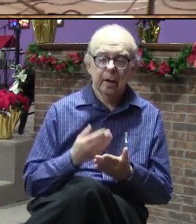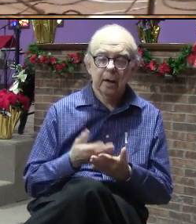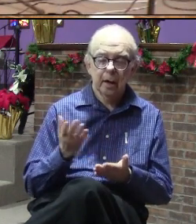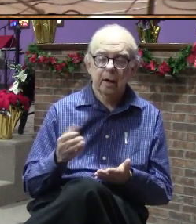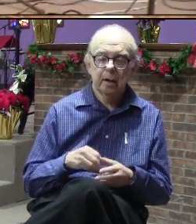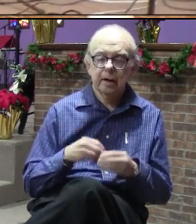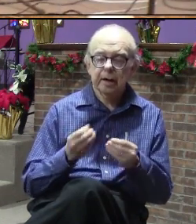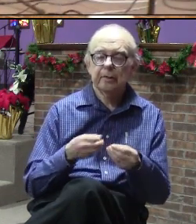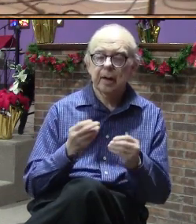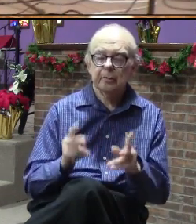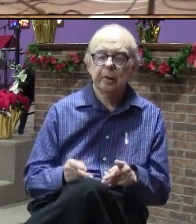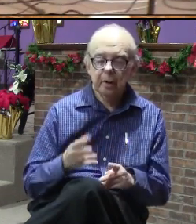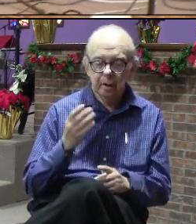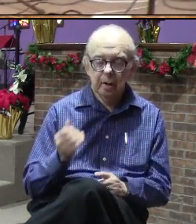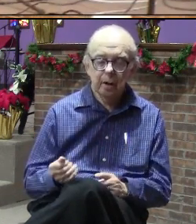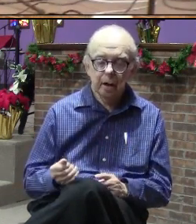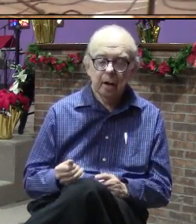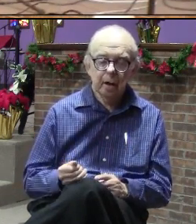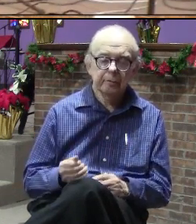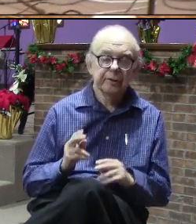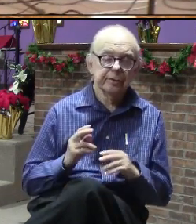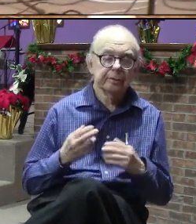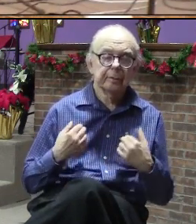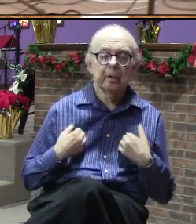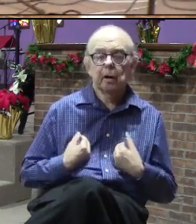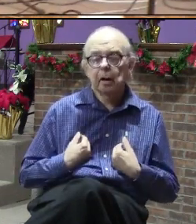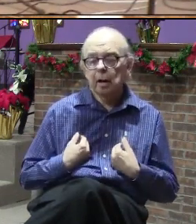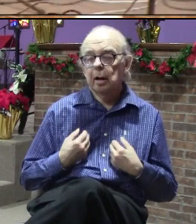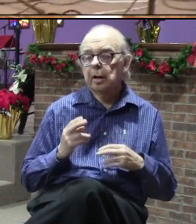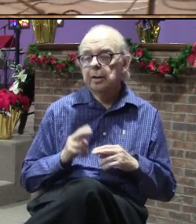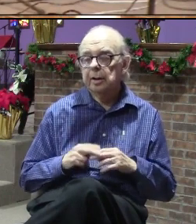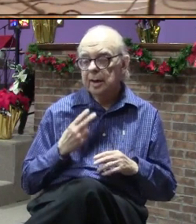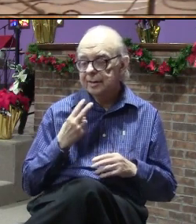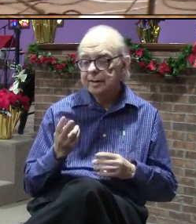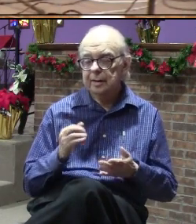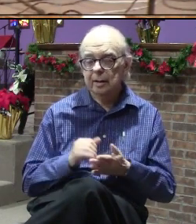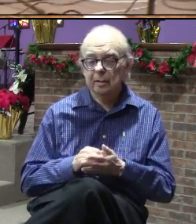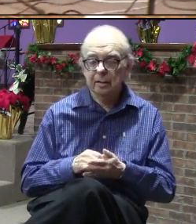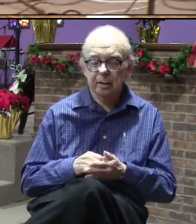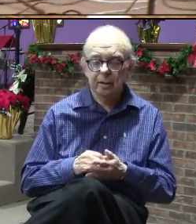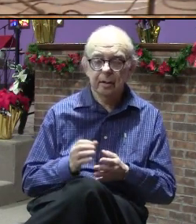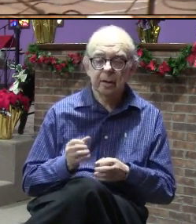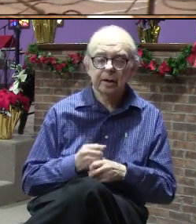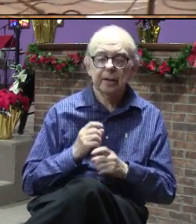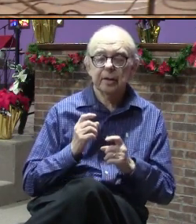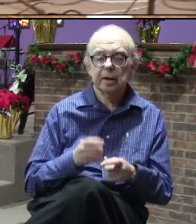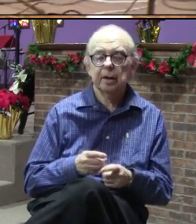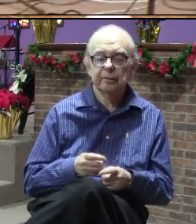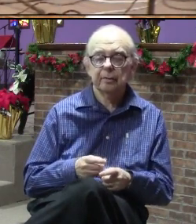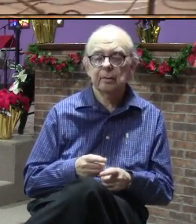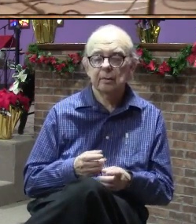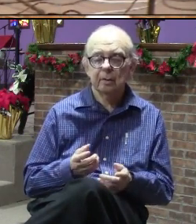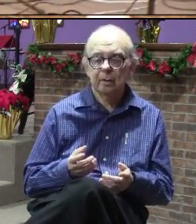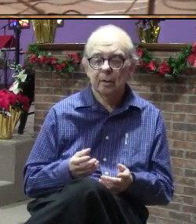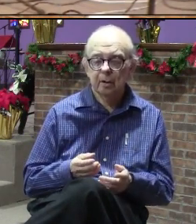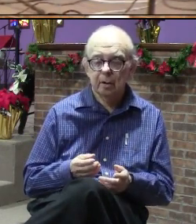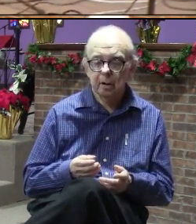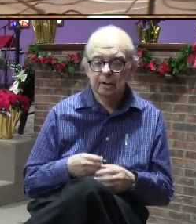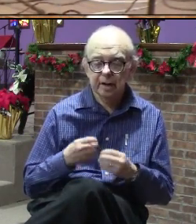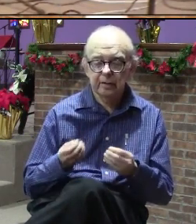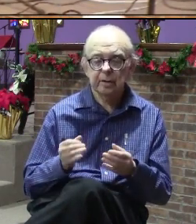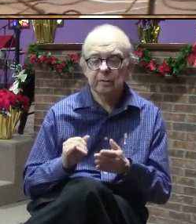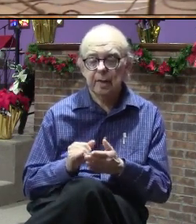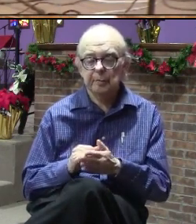want to give to that person, because I'm tired of sitting around and not getting it. So I got to go gift that gift and give it to